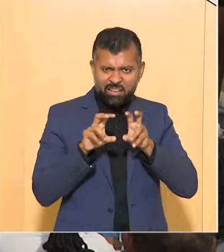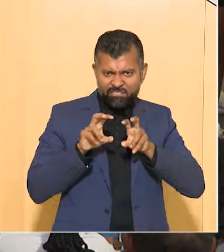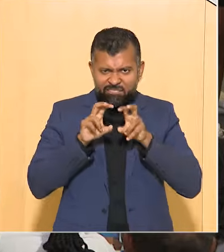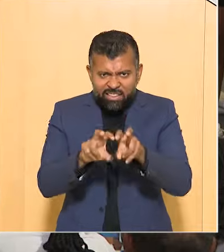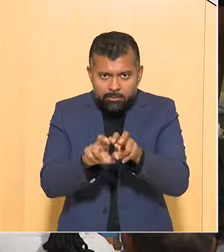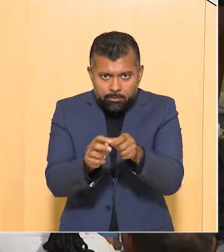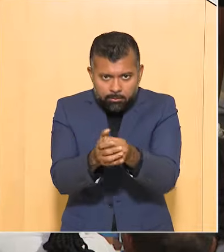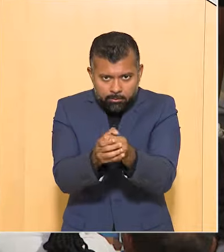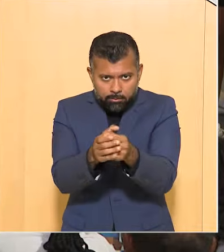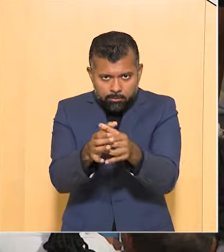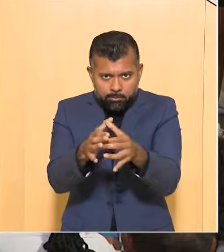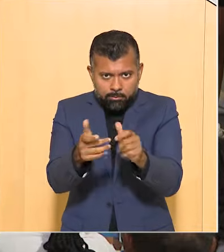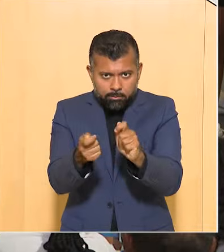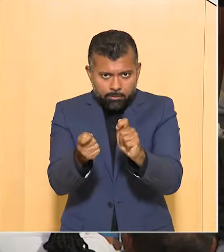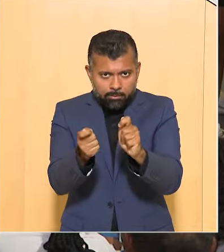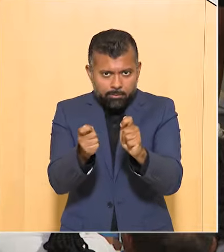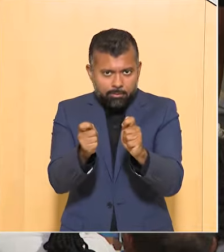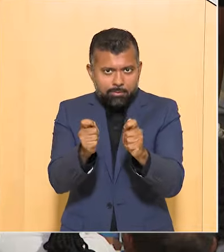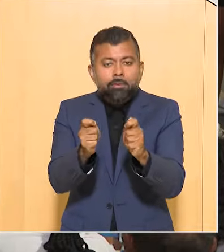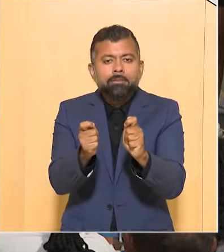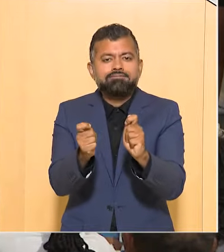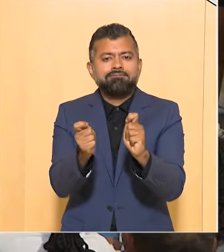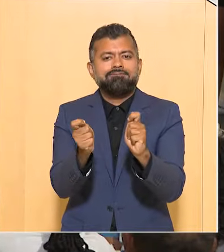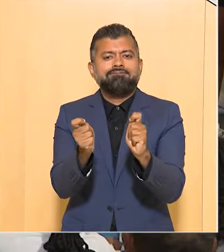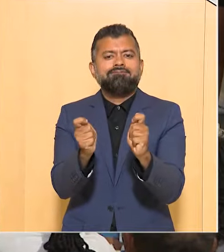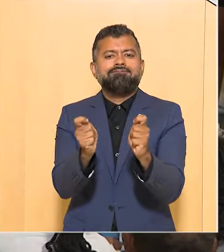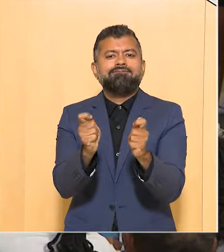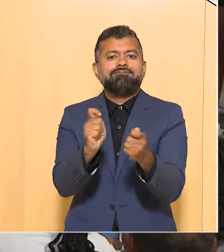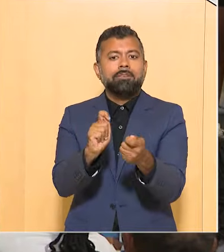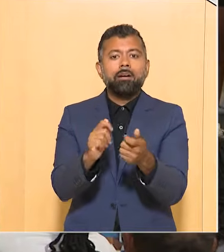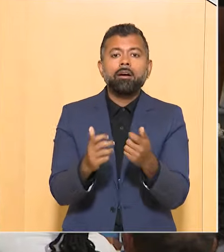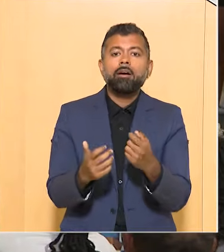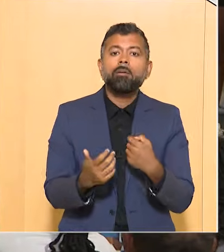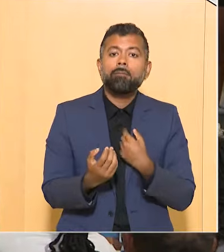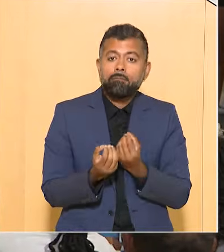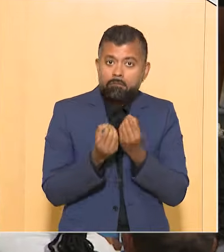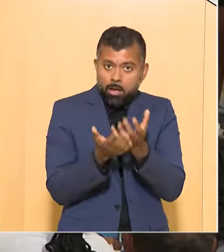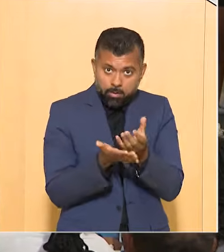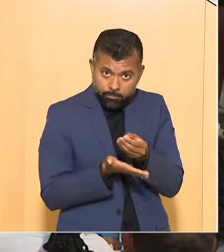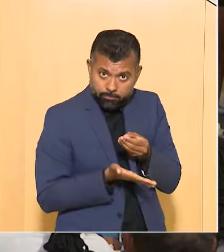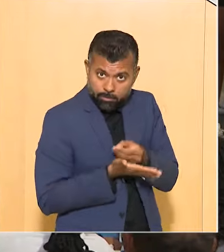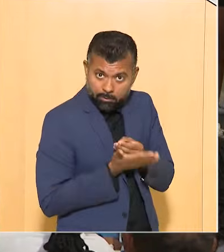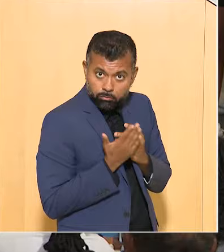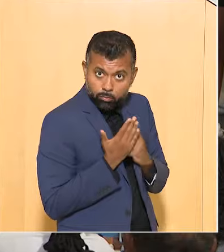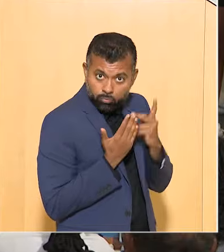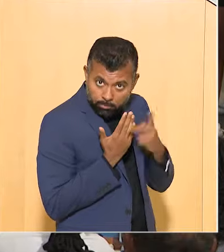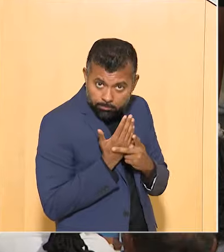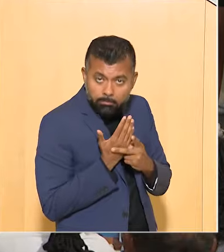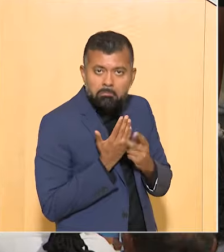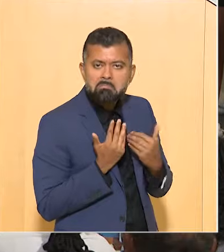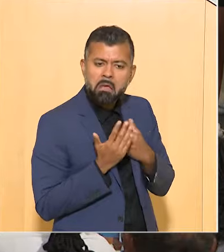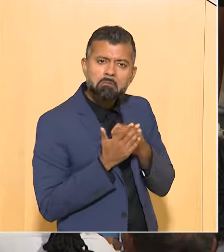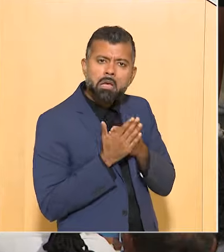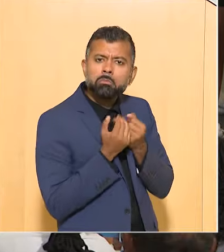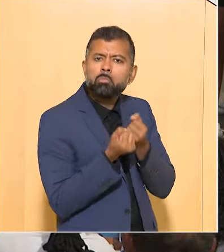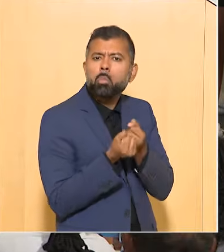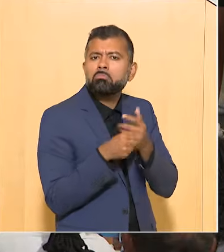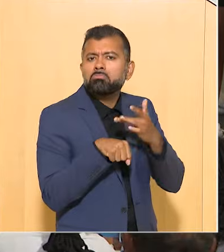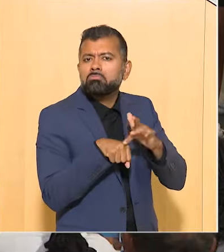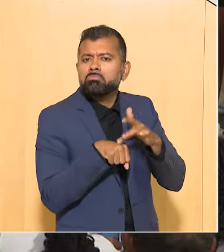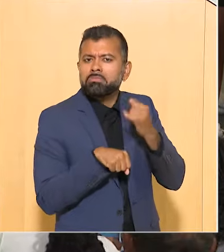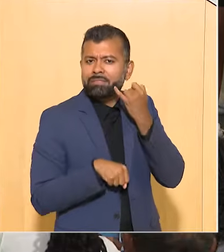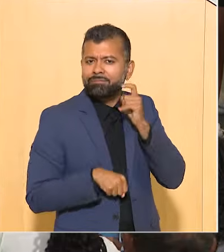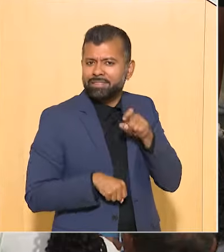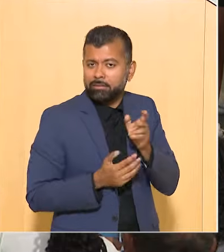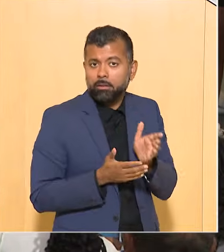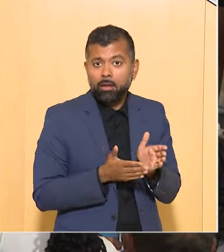the program. In partnership with Trinity and Carolina Canyon, high school students between the ages of 16